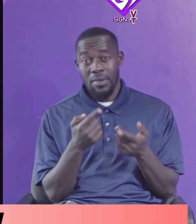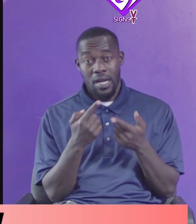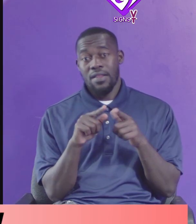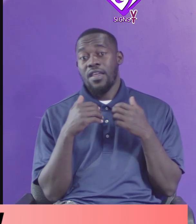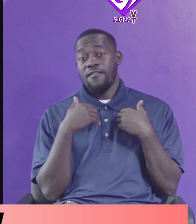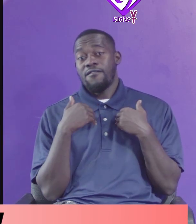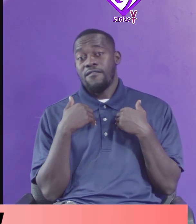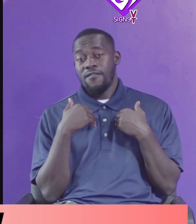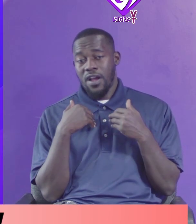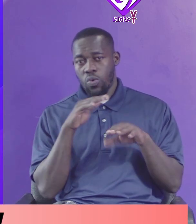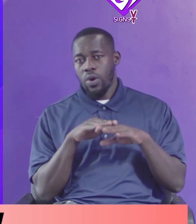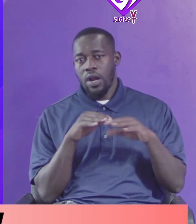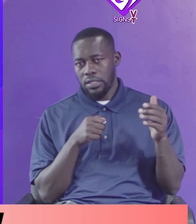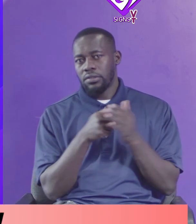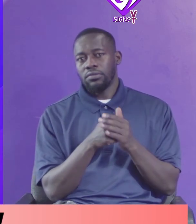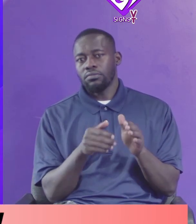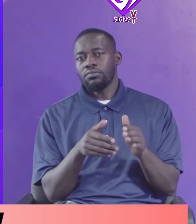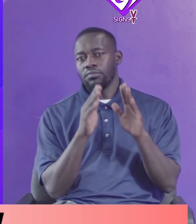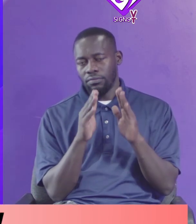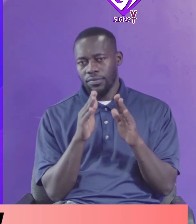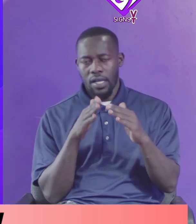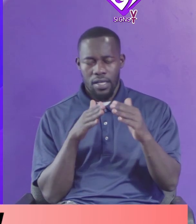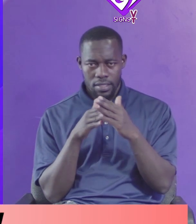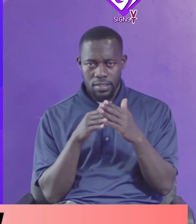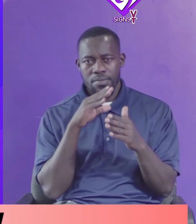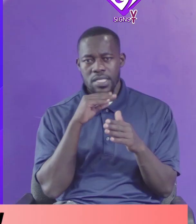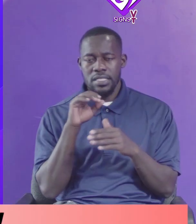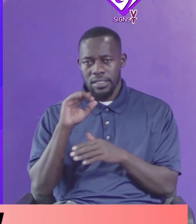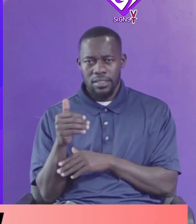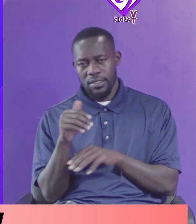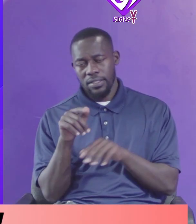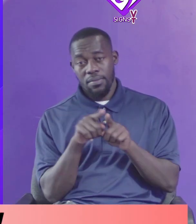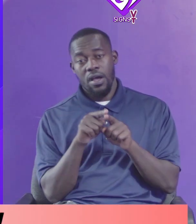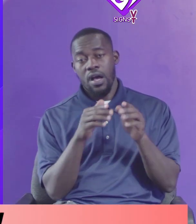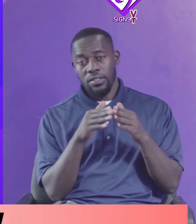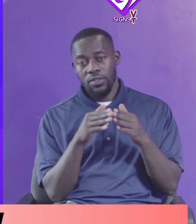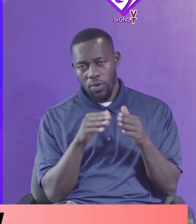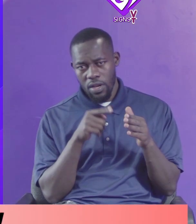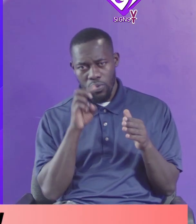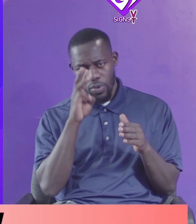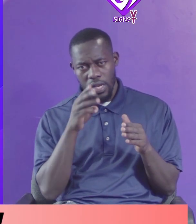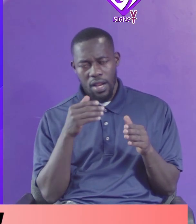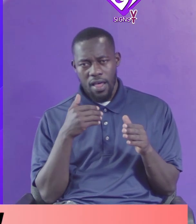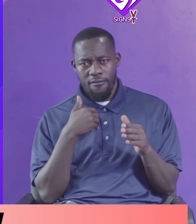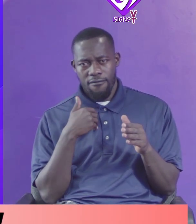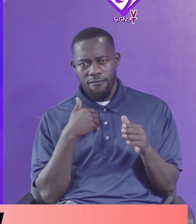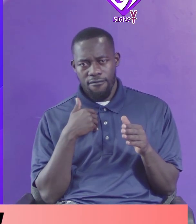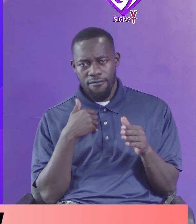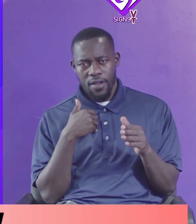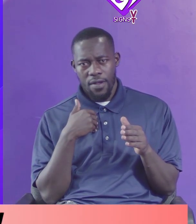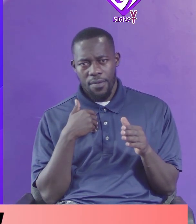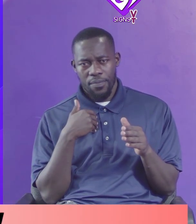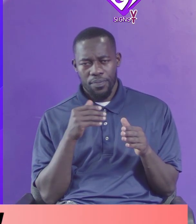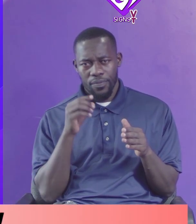won 2-1 against Manchester City. Yes. And yes, we're talking about as neutrals. We are going to have this is one to watch. Yes. In